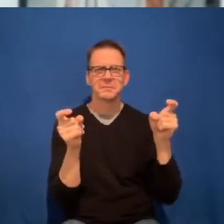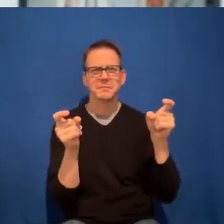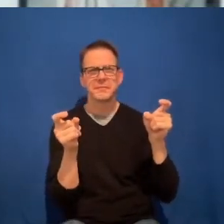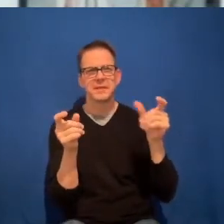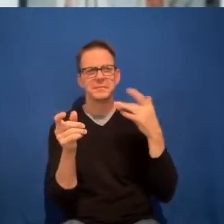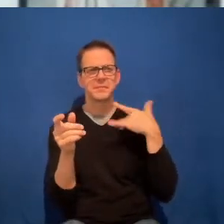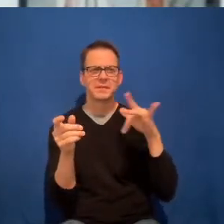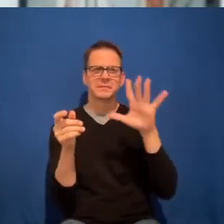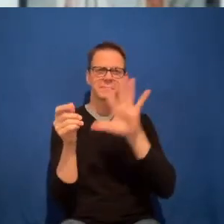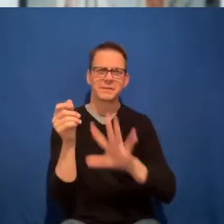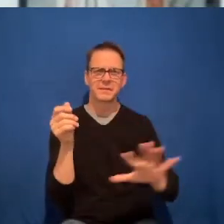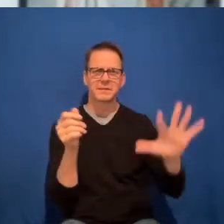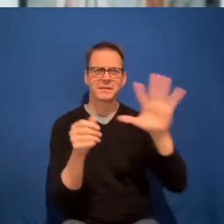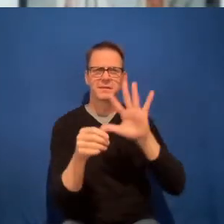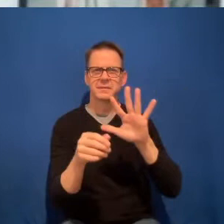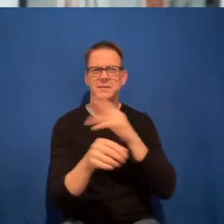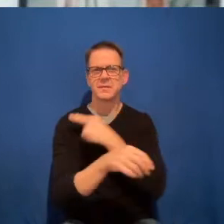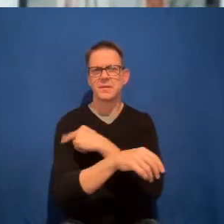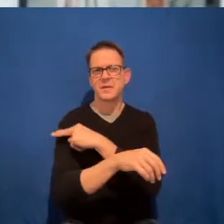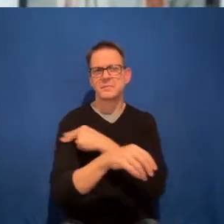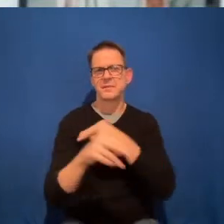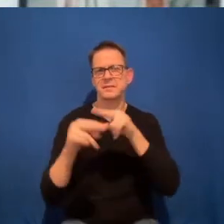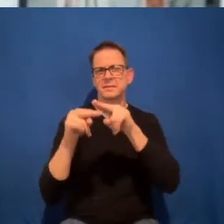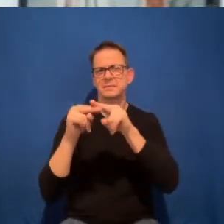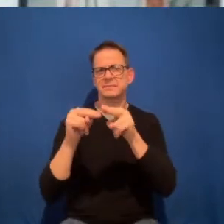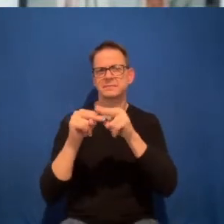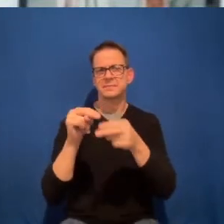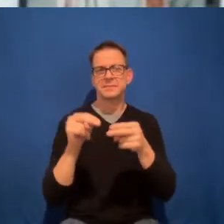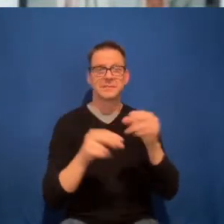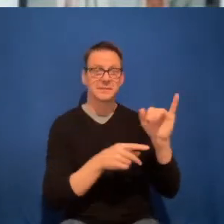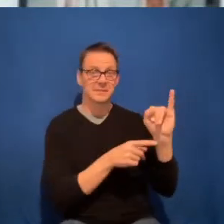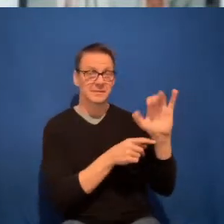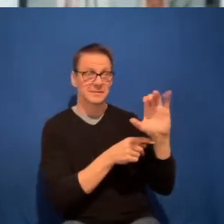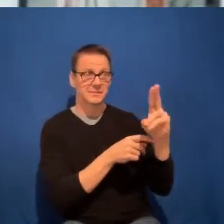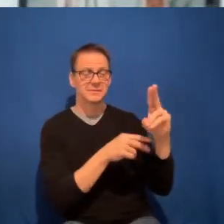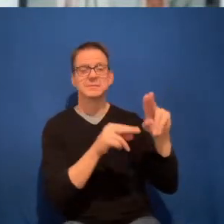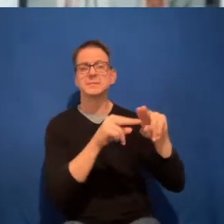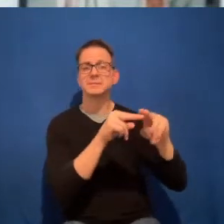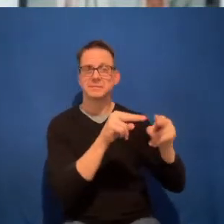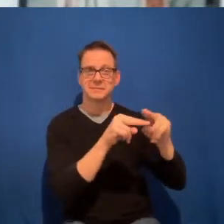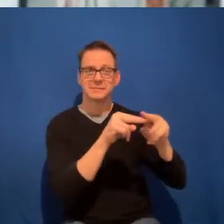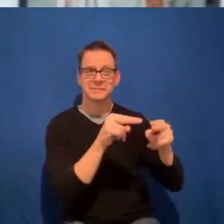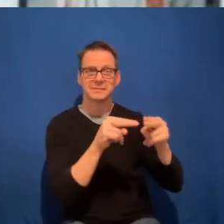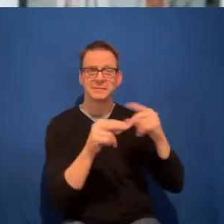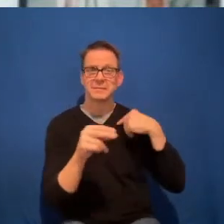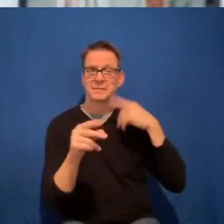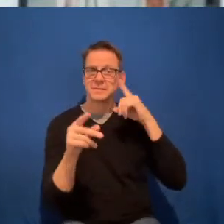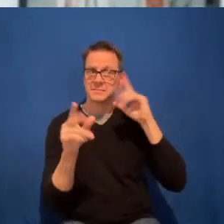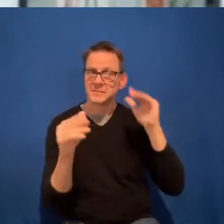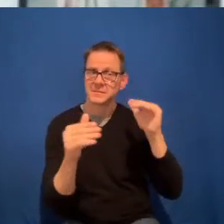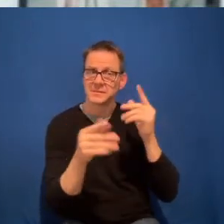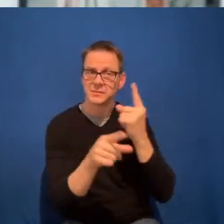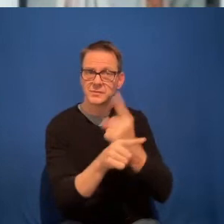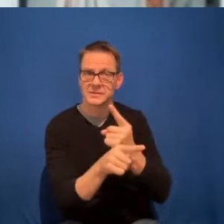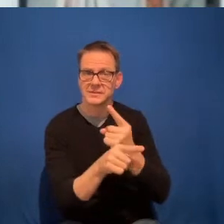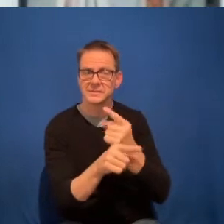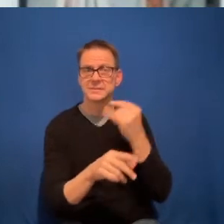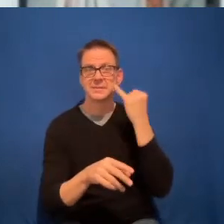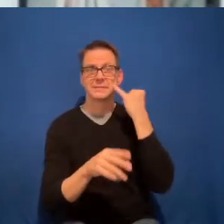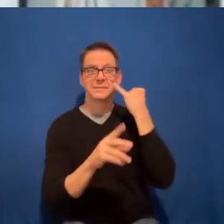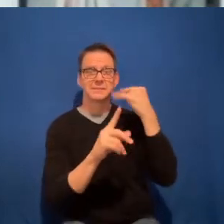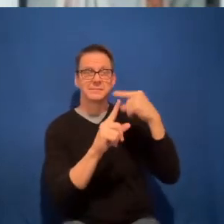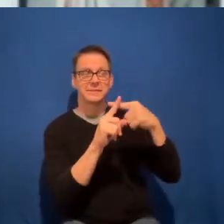trending hospitalizations down and trending ICUs down. And that's totally to be expected, because even if we have a start to increase the daily cases